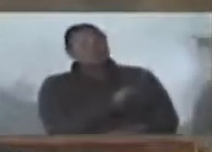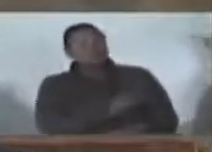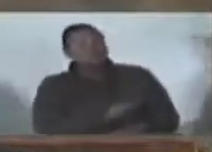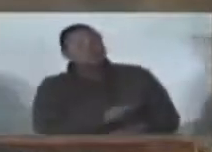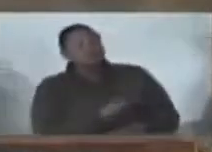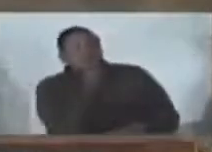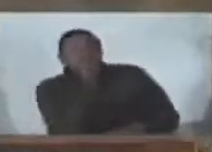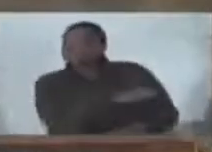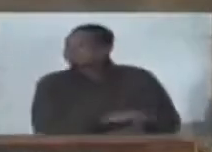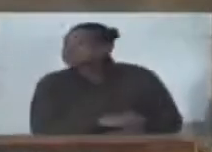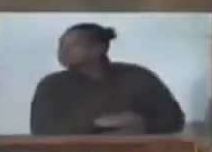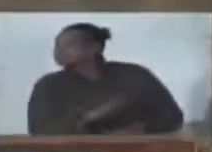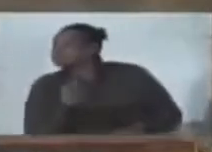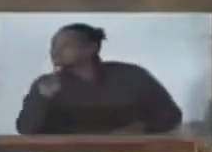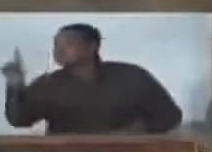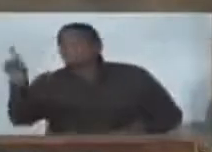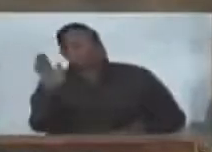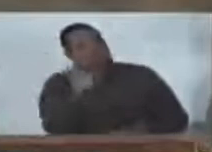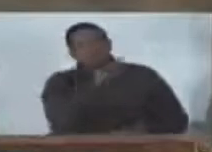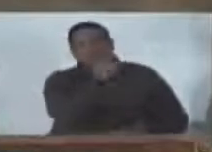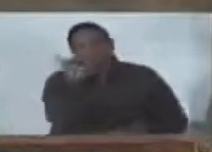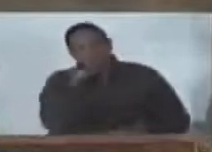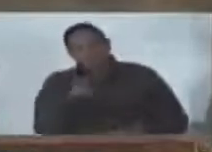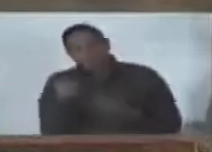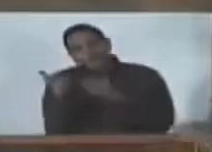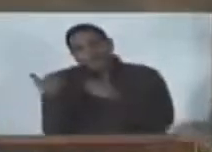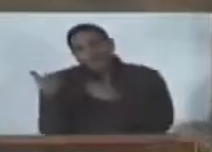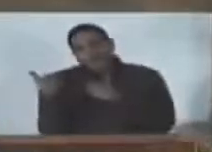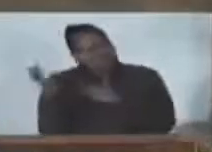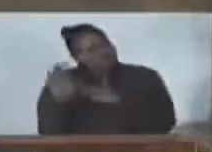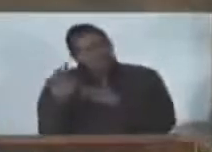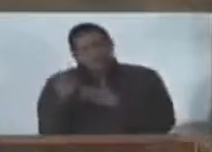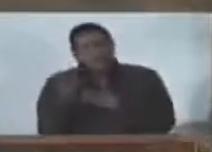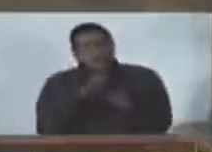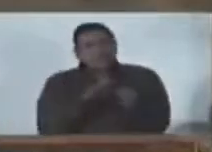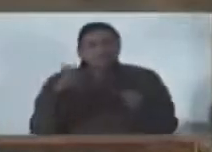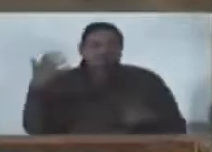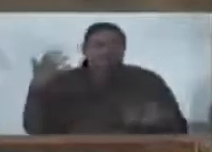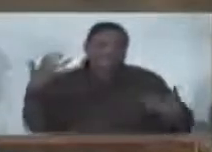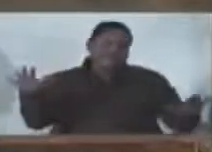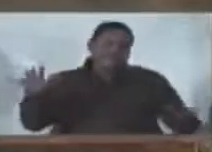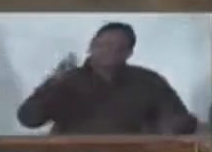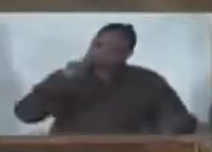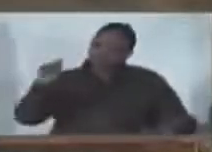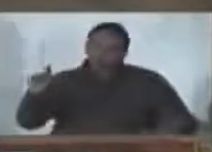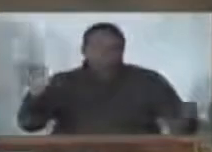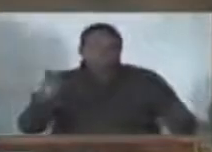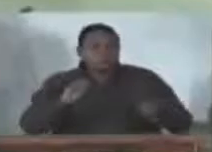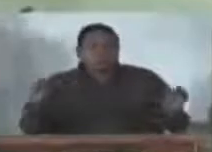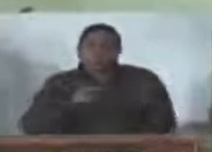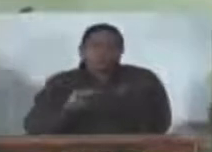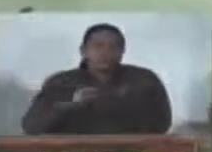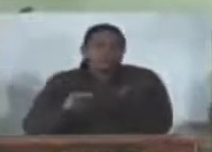way. You too have a responsibility. Yeah, yeah. Enough is enough. There is no excuse,